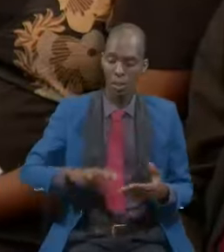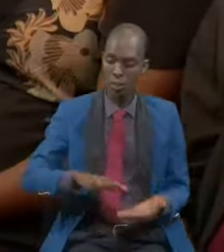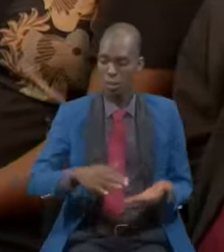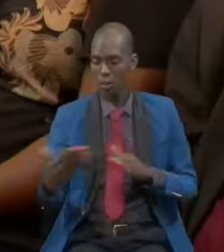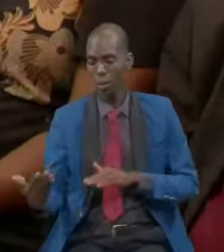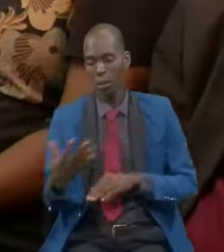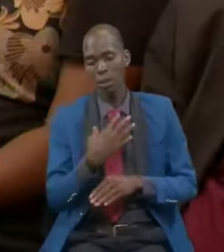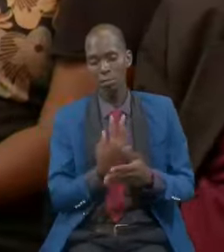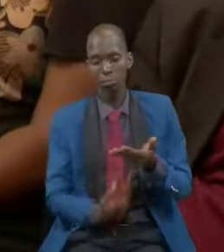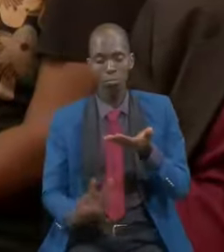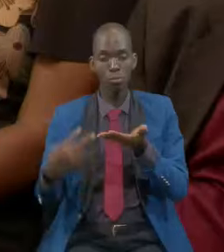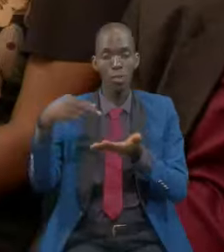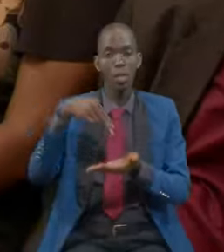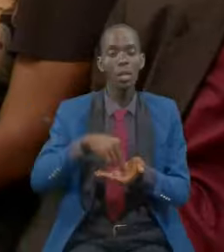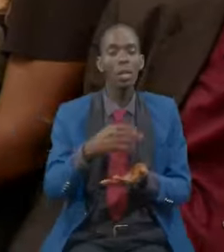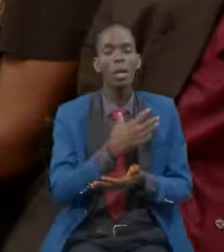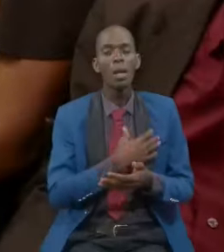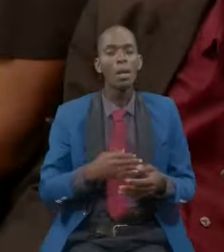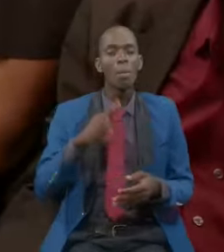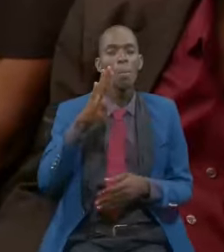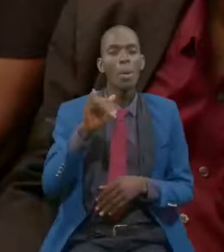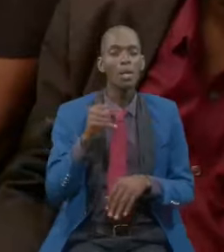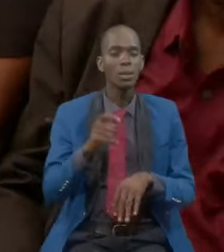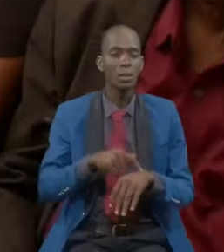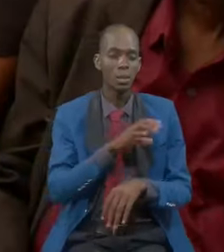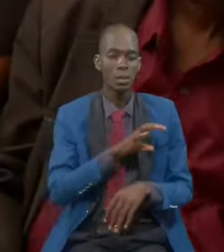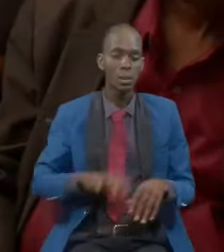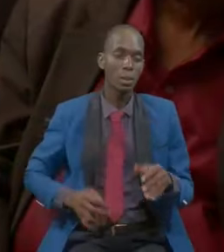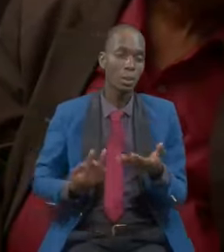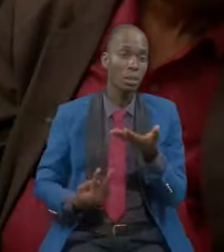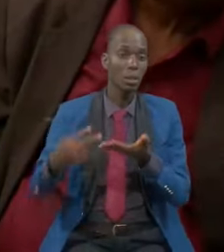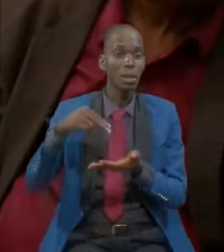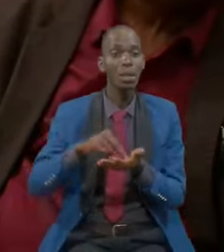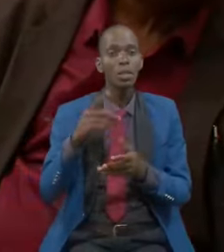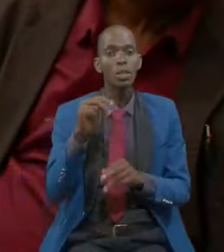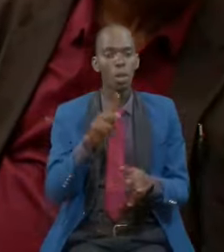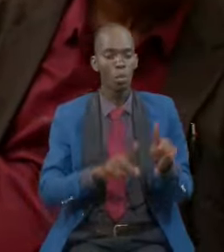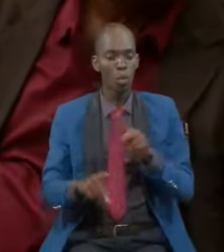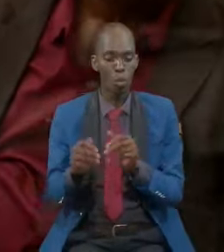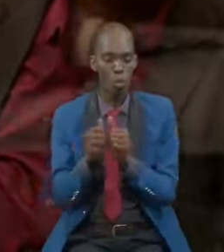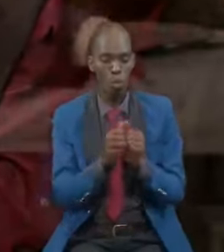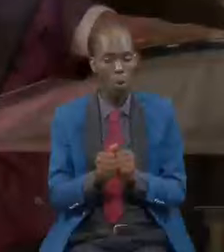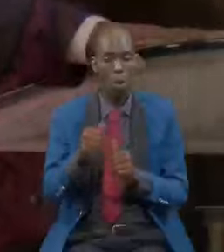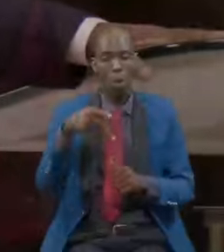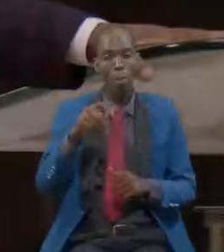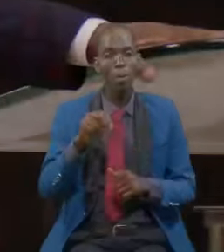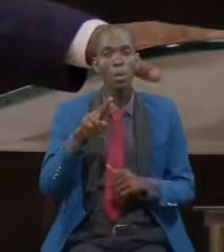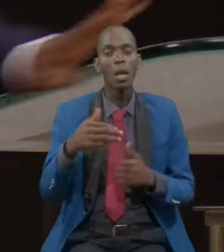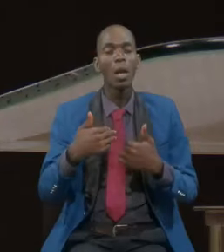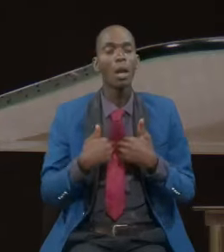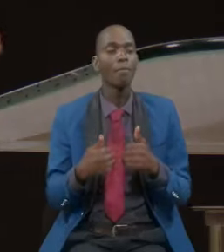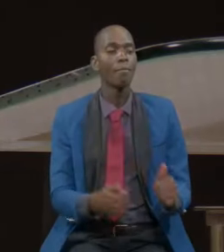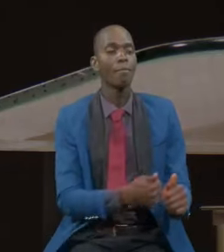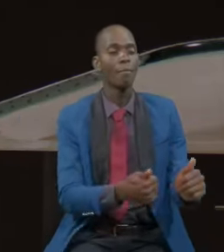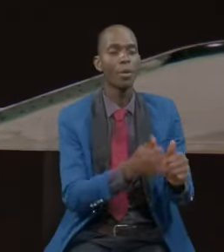rose again. And by the time He rose, the people were Peter, they had gone a fishing,